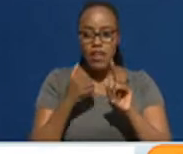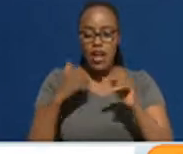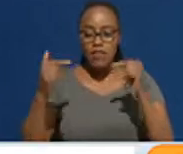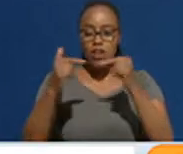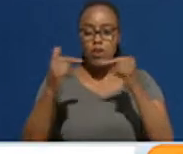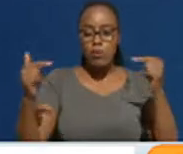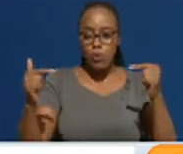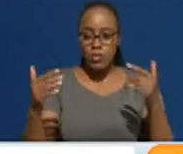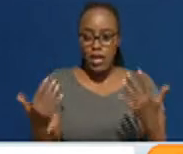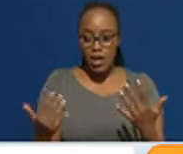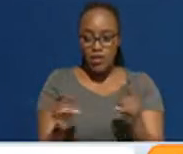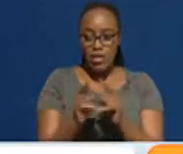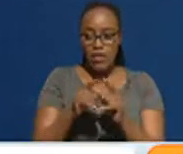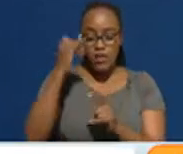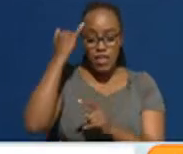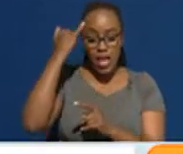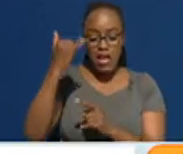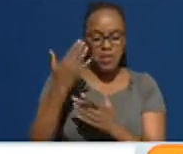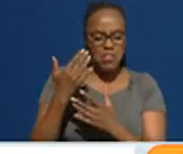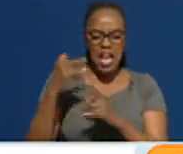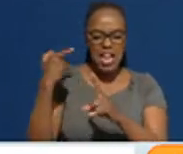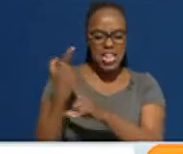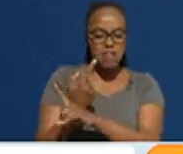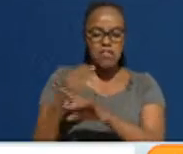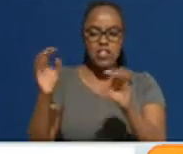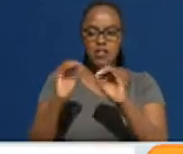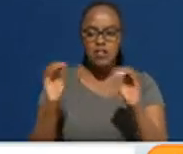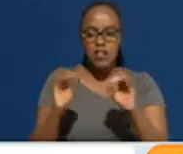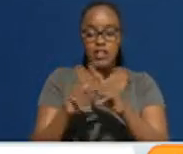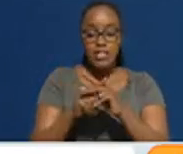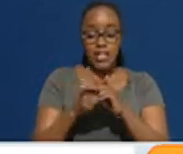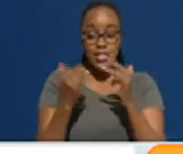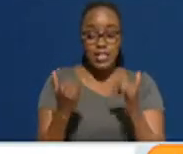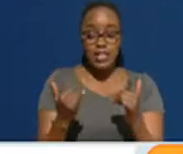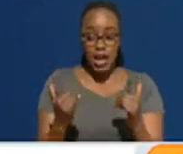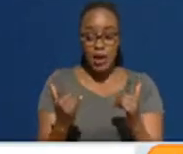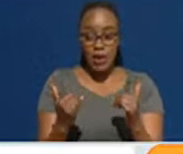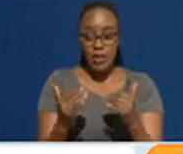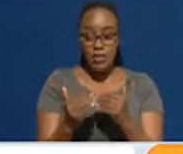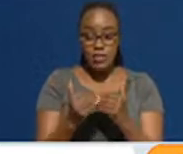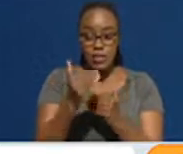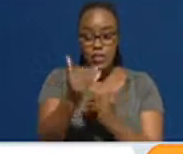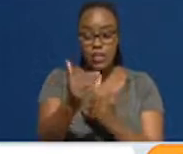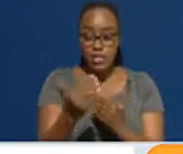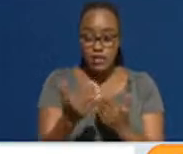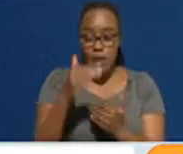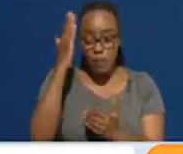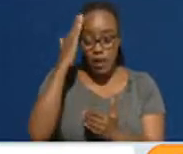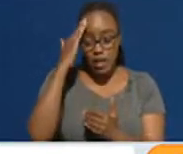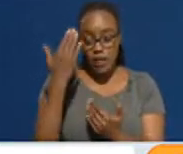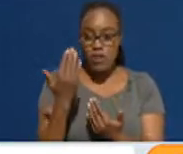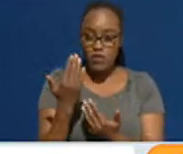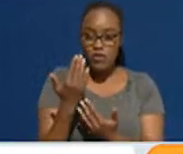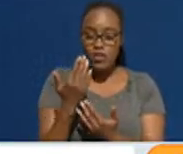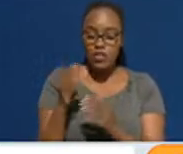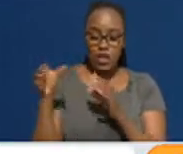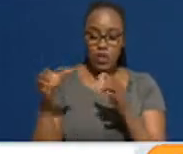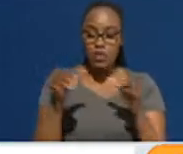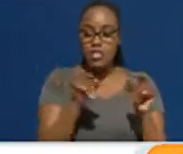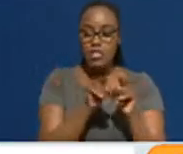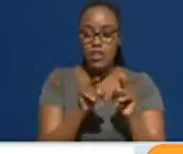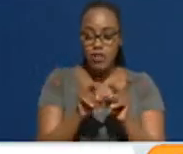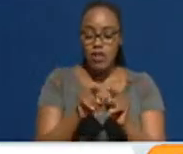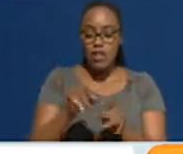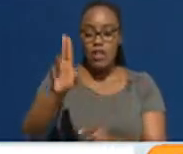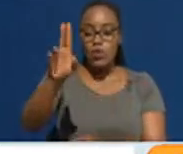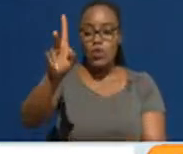opposed in terms of their ideological standpoints. Mm-hmm. And for now, and you know, I remember Tony Blair's writings that even in the